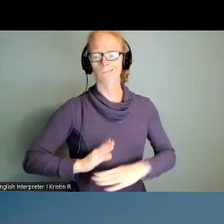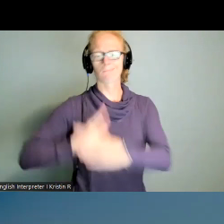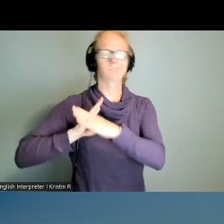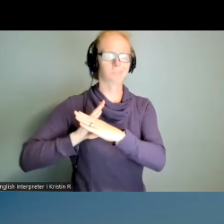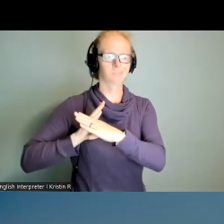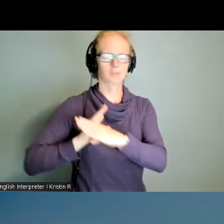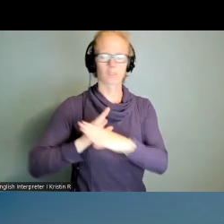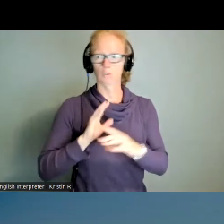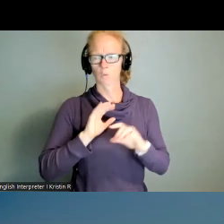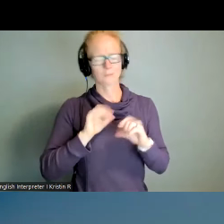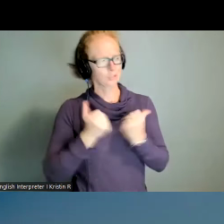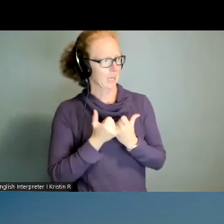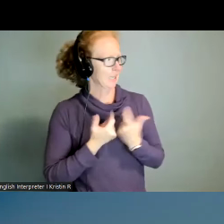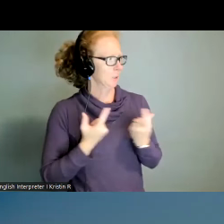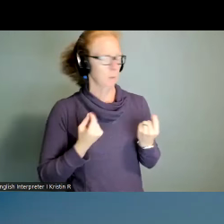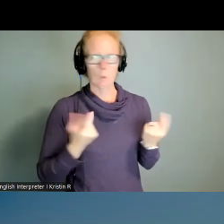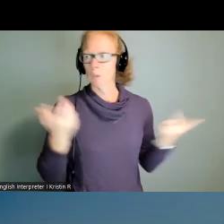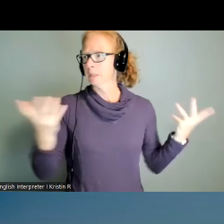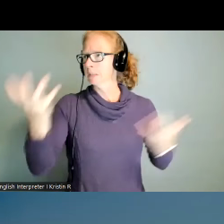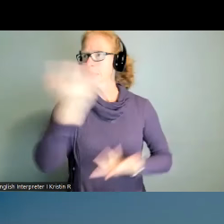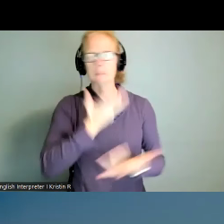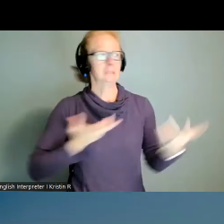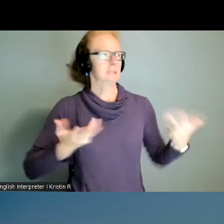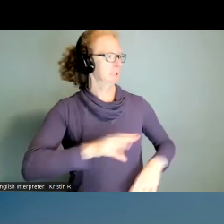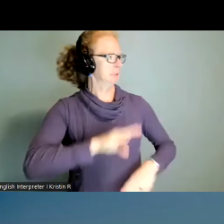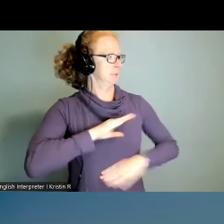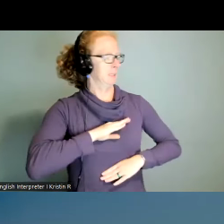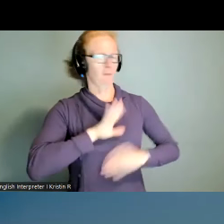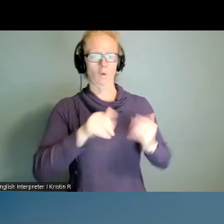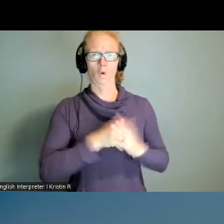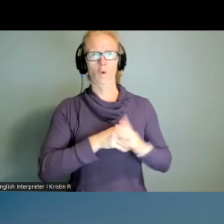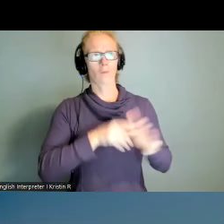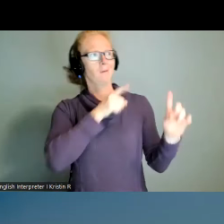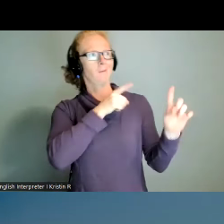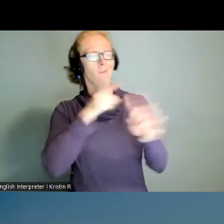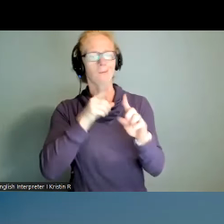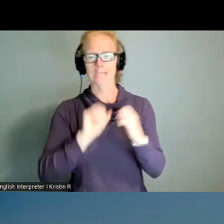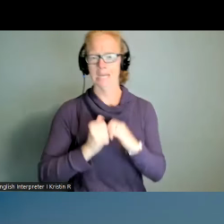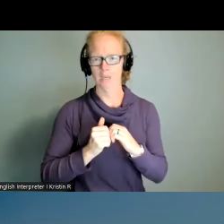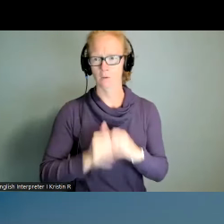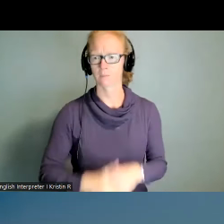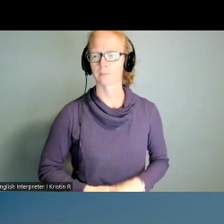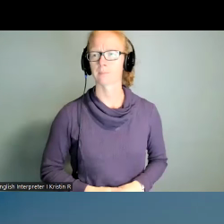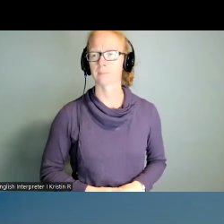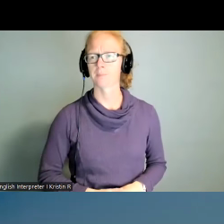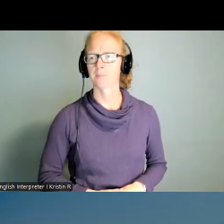many cities looking to achieve their regional housing needs assessment targets.